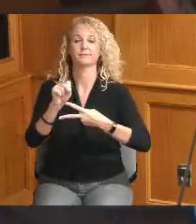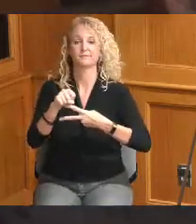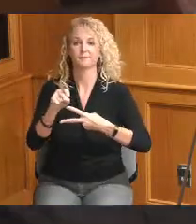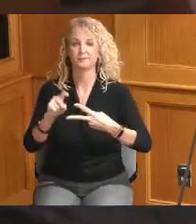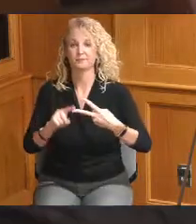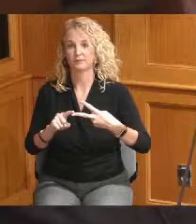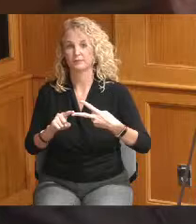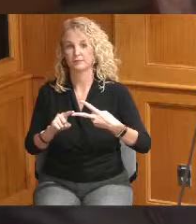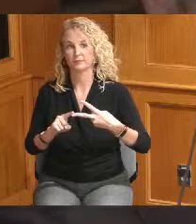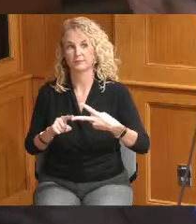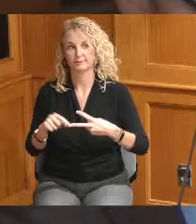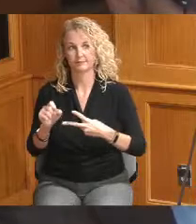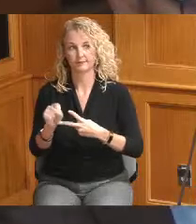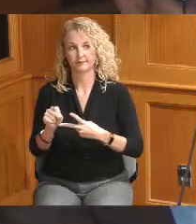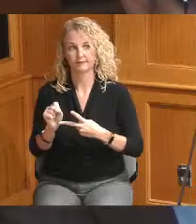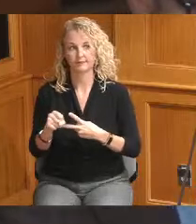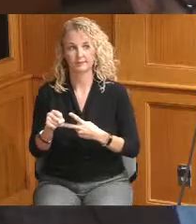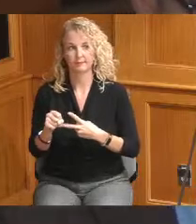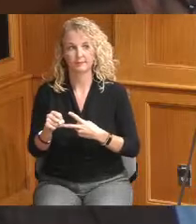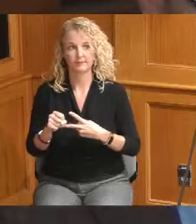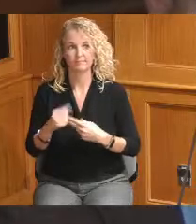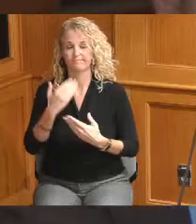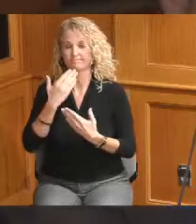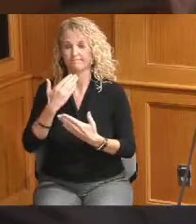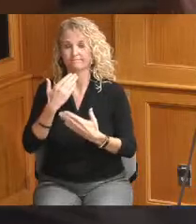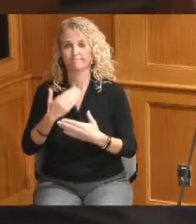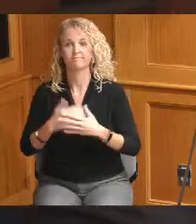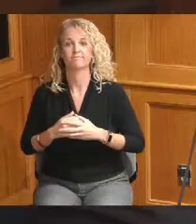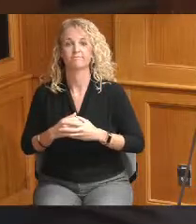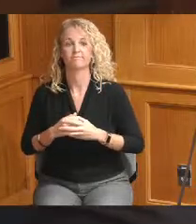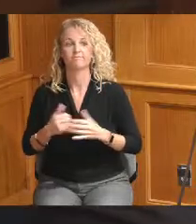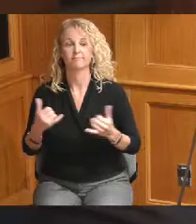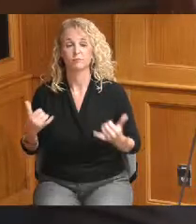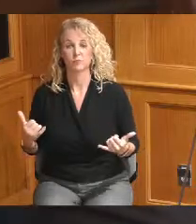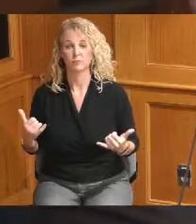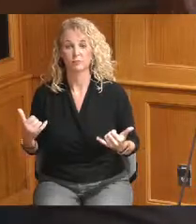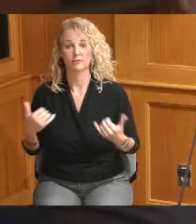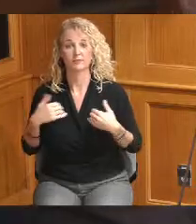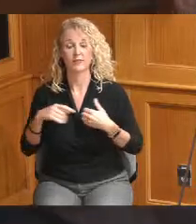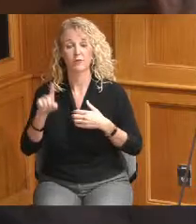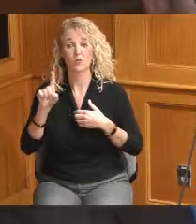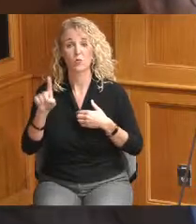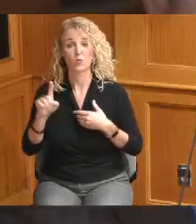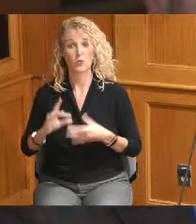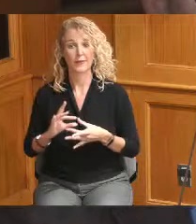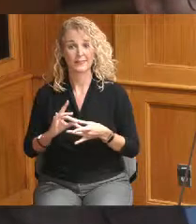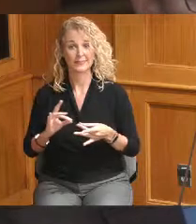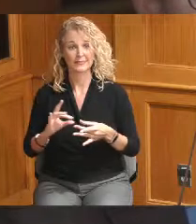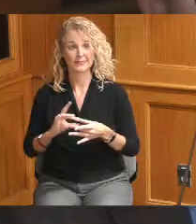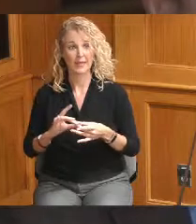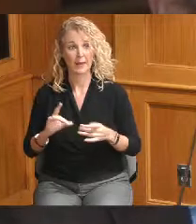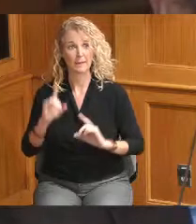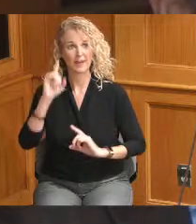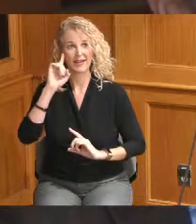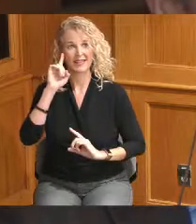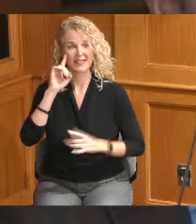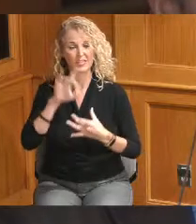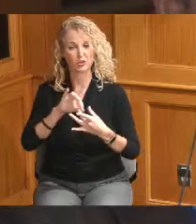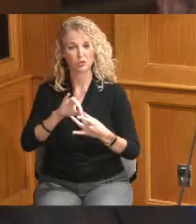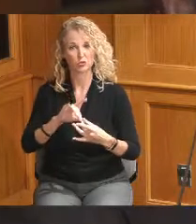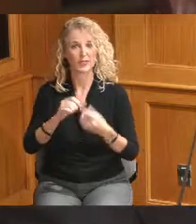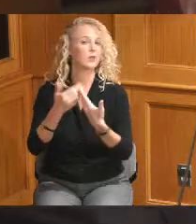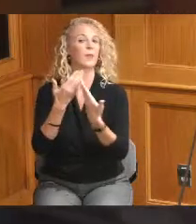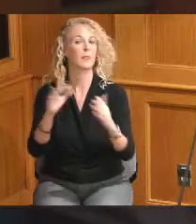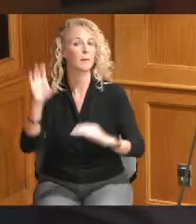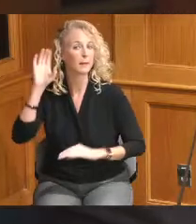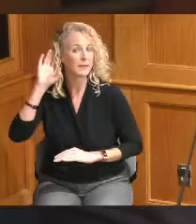Yes. Commissioner Summerow-Dumas? Yes. Thank you. So I have one public comment card, but my understanding is it's for the public hearing.